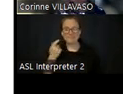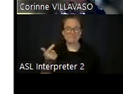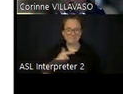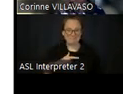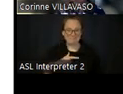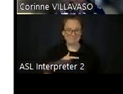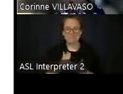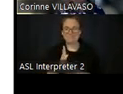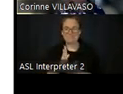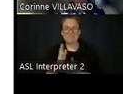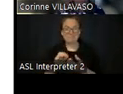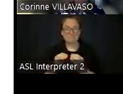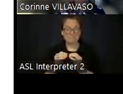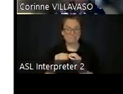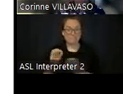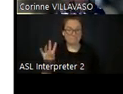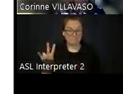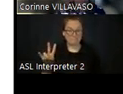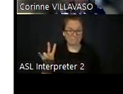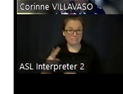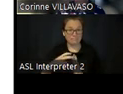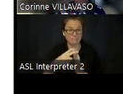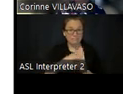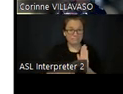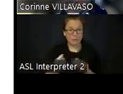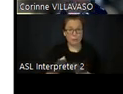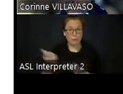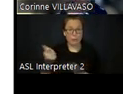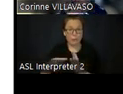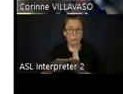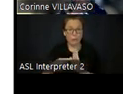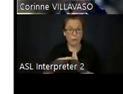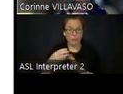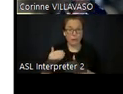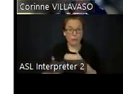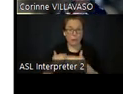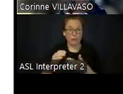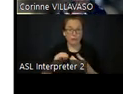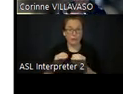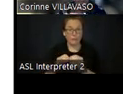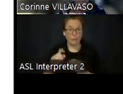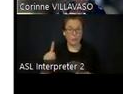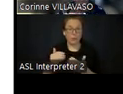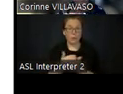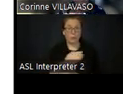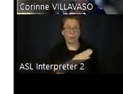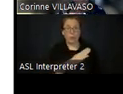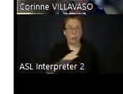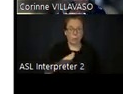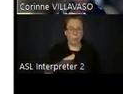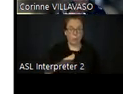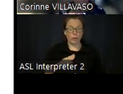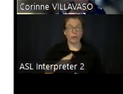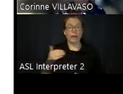All right. For number seven, removal requirements and process. So number one, the new board has defined authority